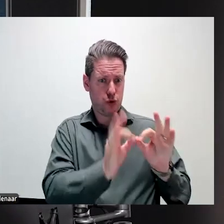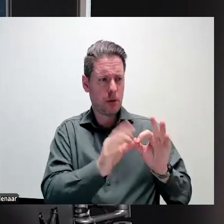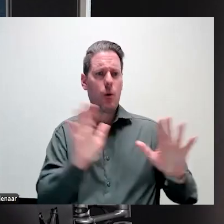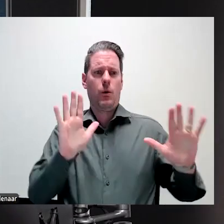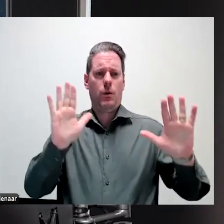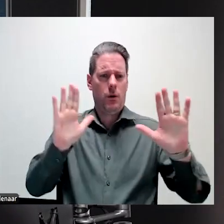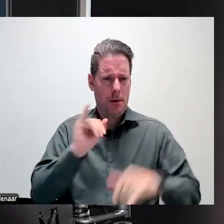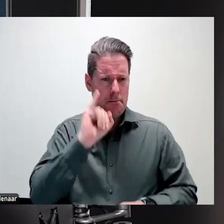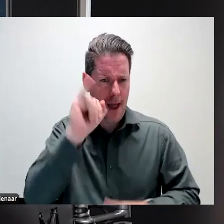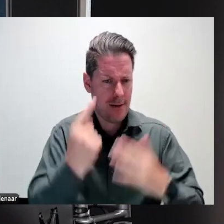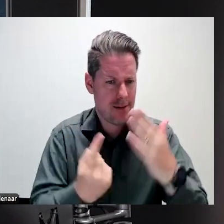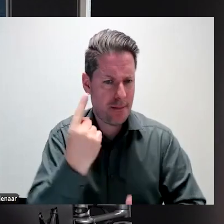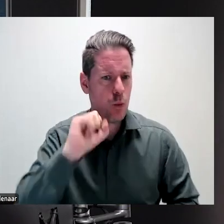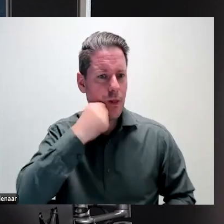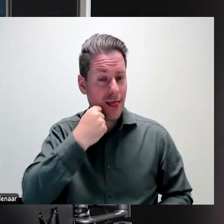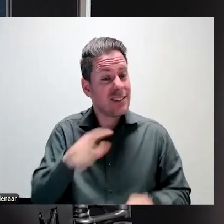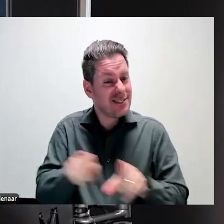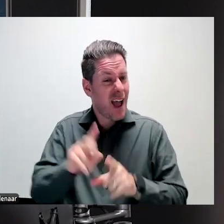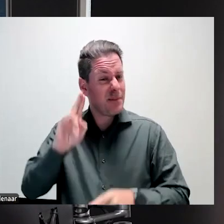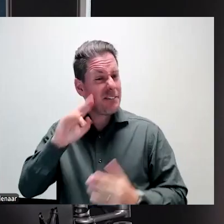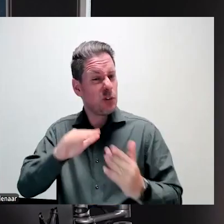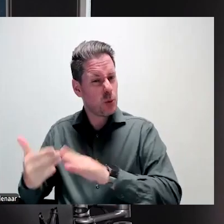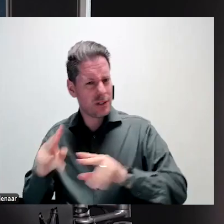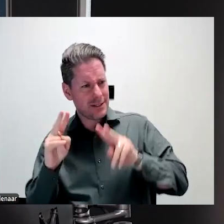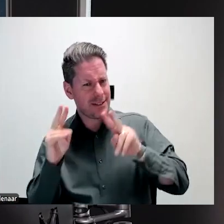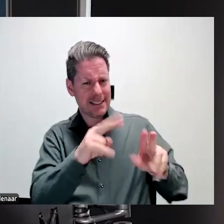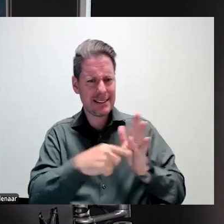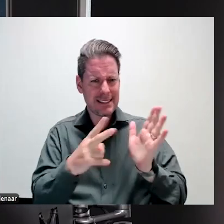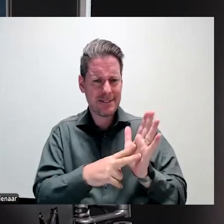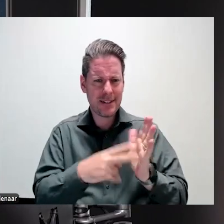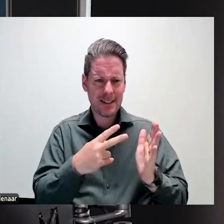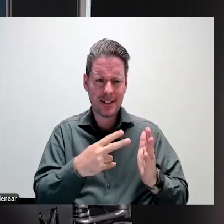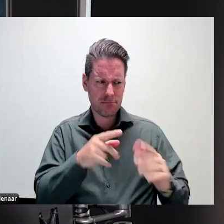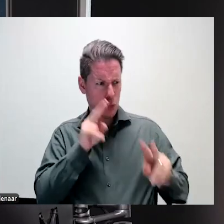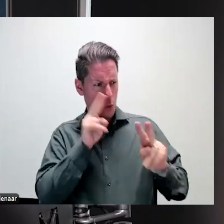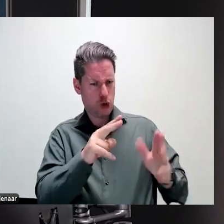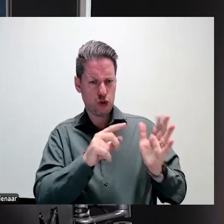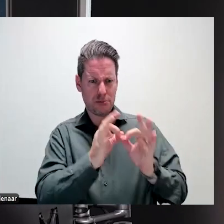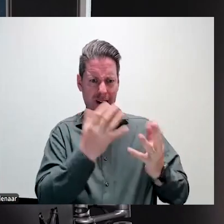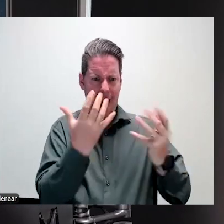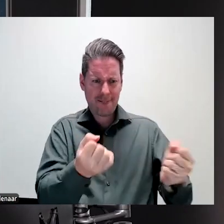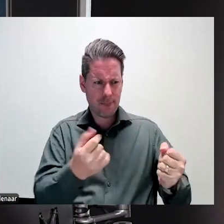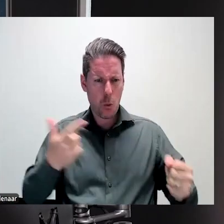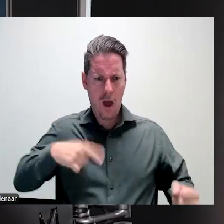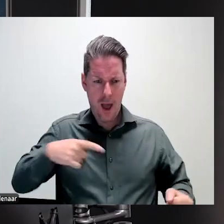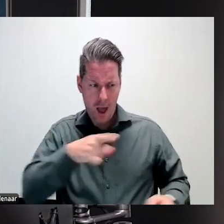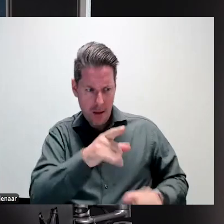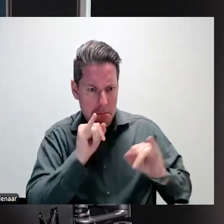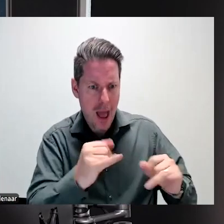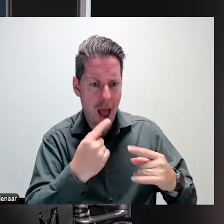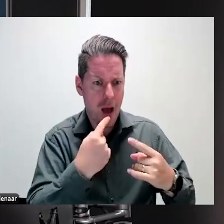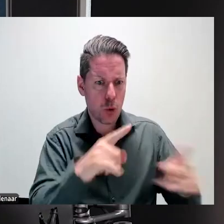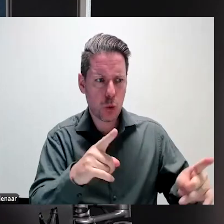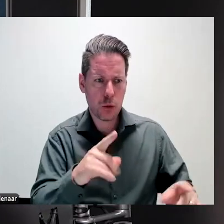well. If they see an interpreter on TV, they'll have to stop and watch because it's bad news. And we're not celebrating the good stuff as a community. Like